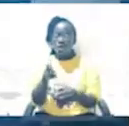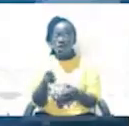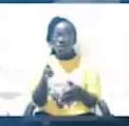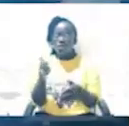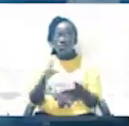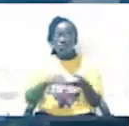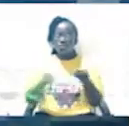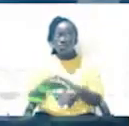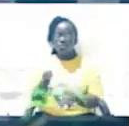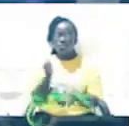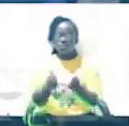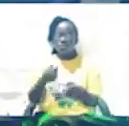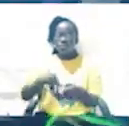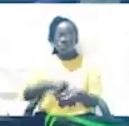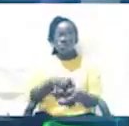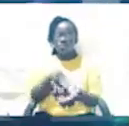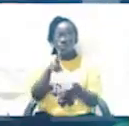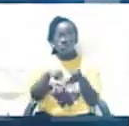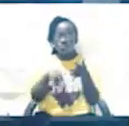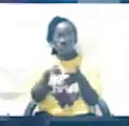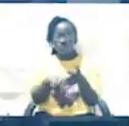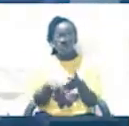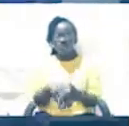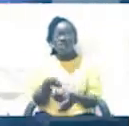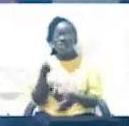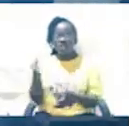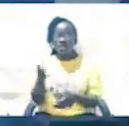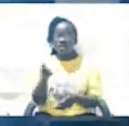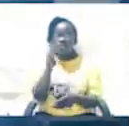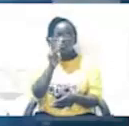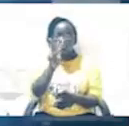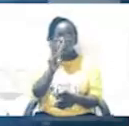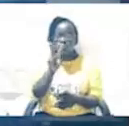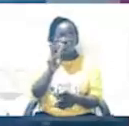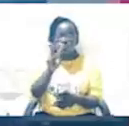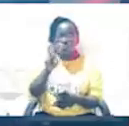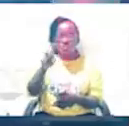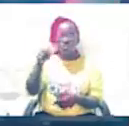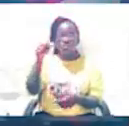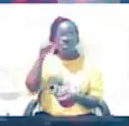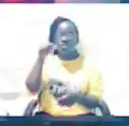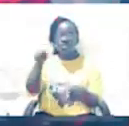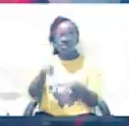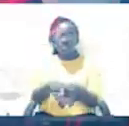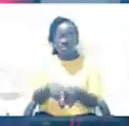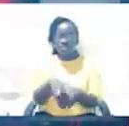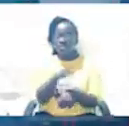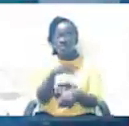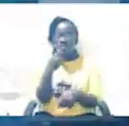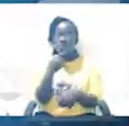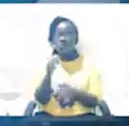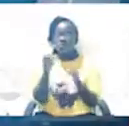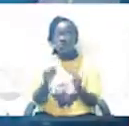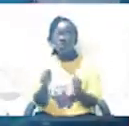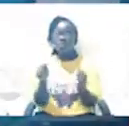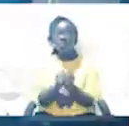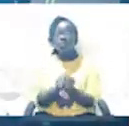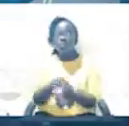there are two sisters and their brother who lived together alone.